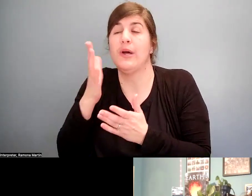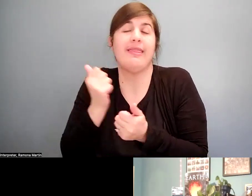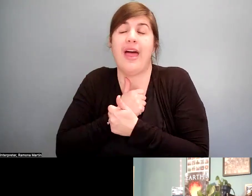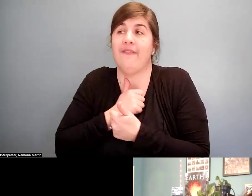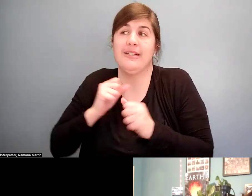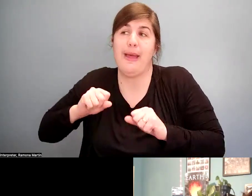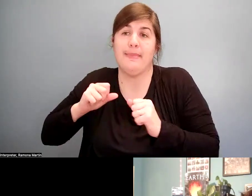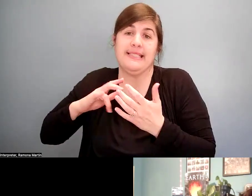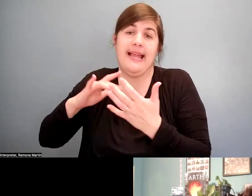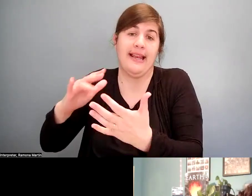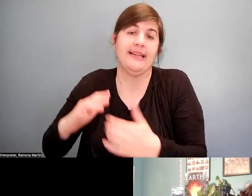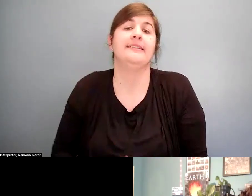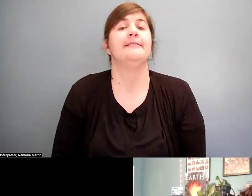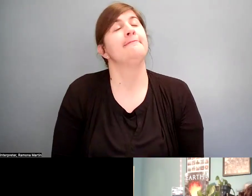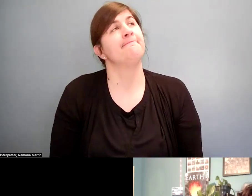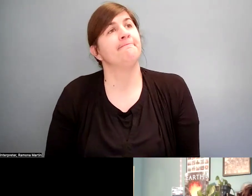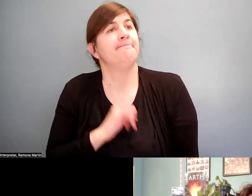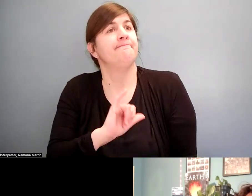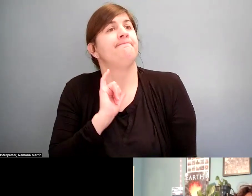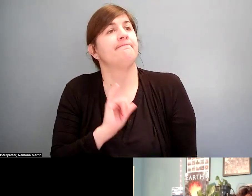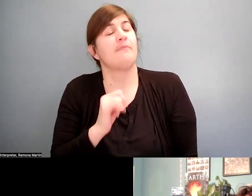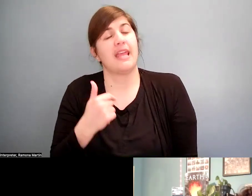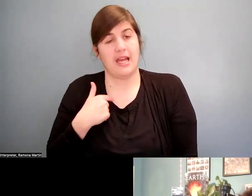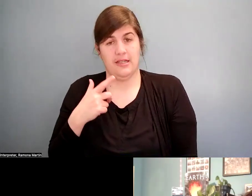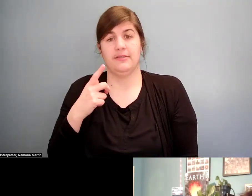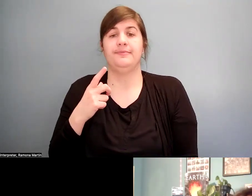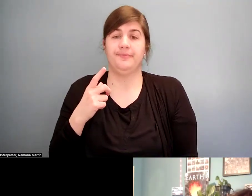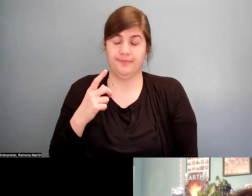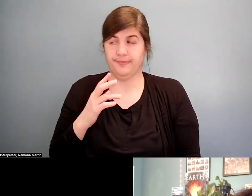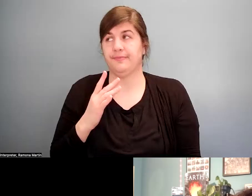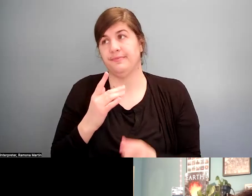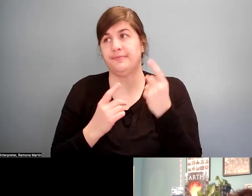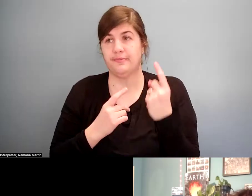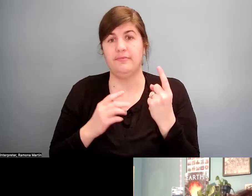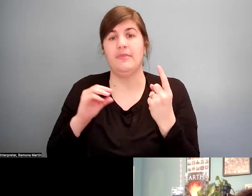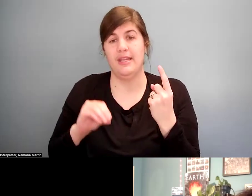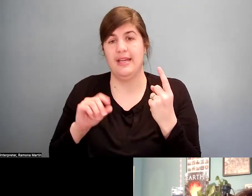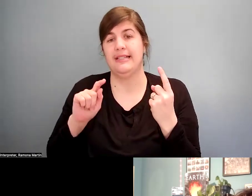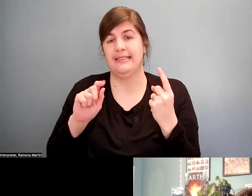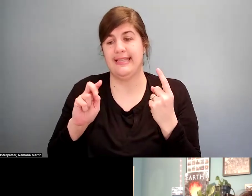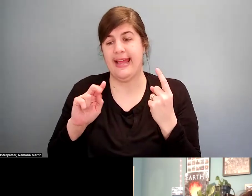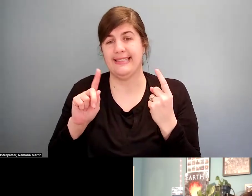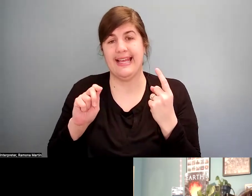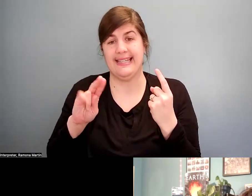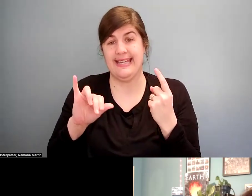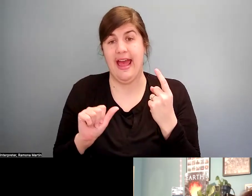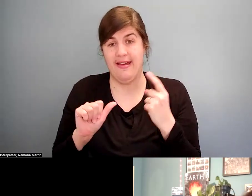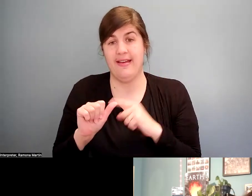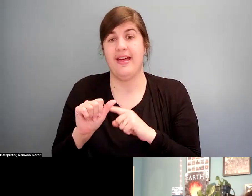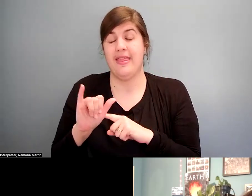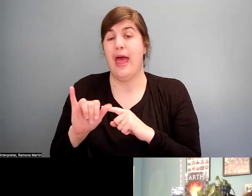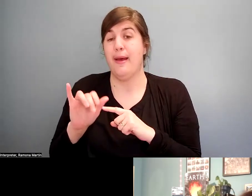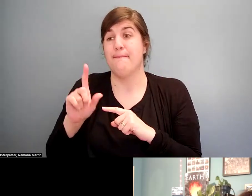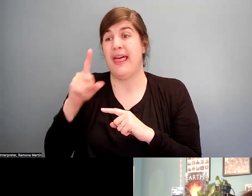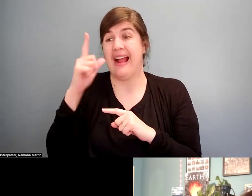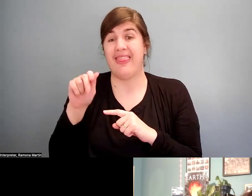study? Okay, so I won't well, the one in Tanzania in Africa that erupts the runny black lava that